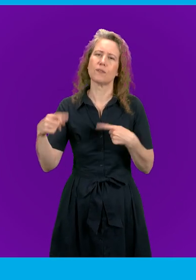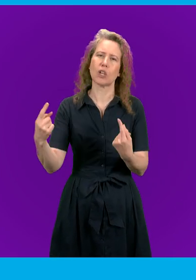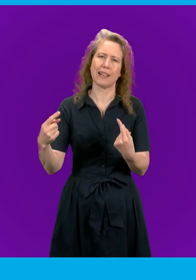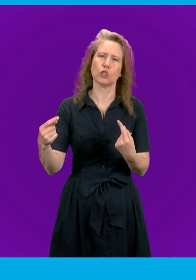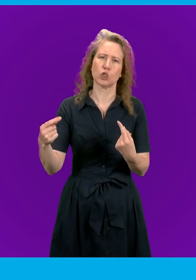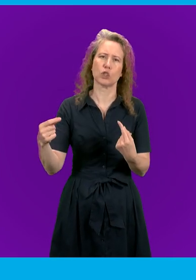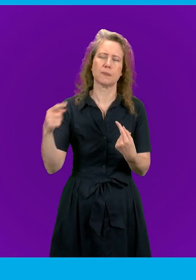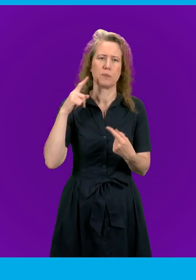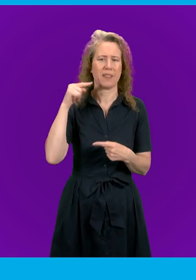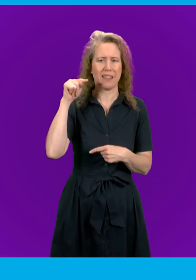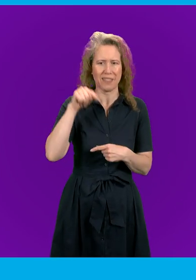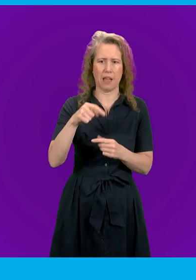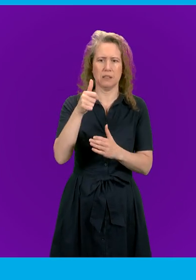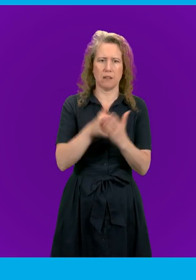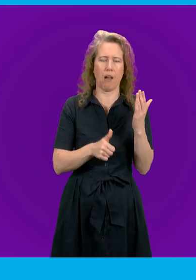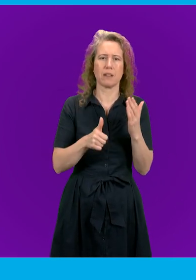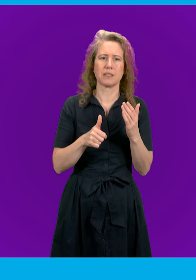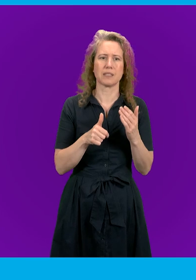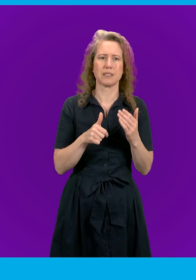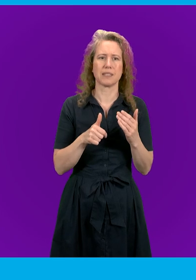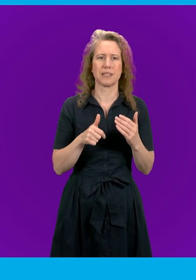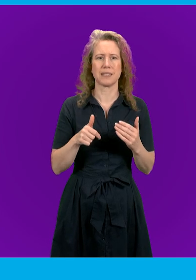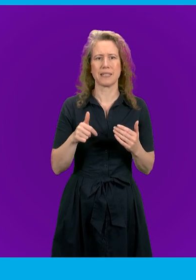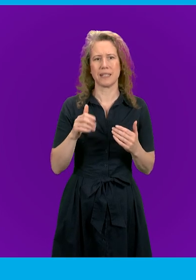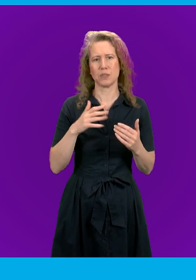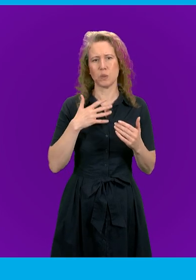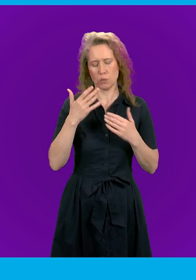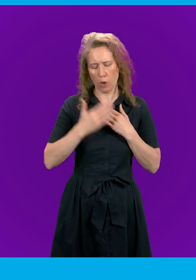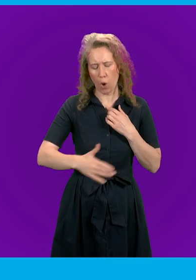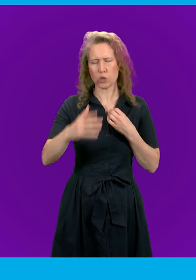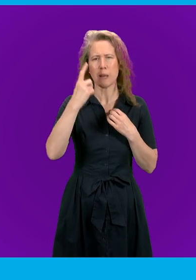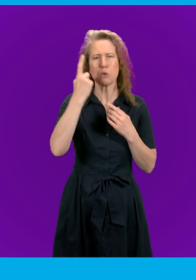starts from like a longer term rethinking